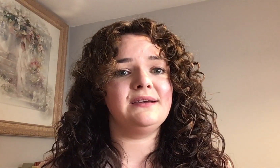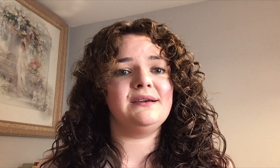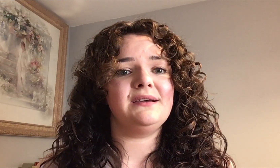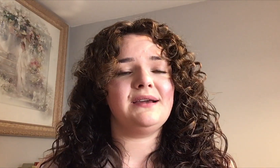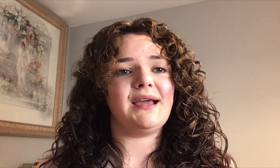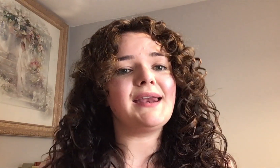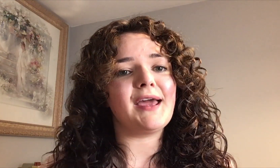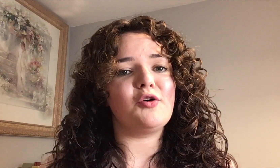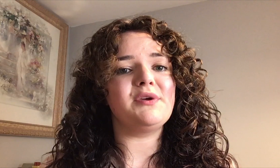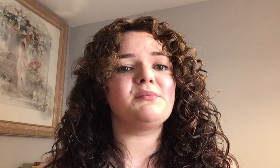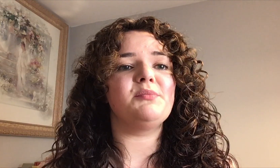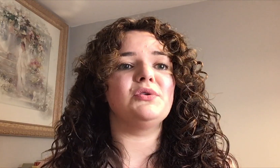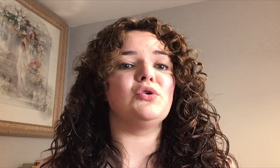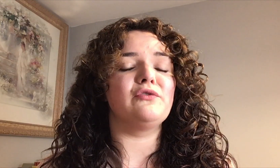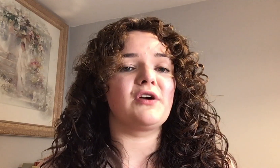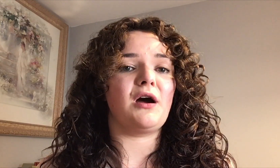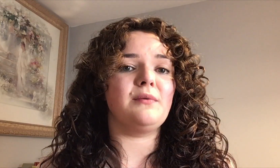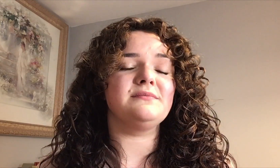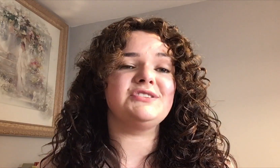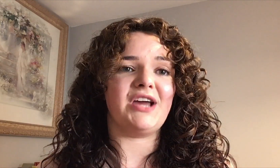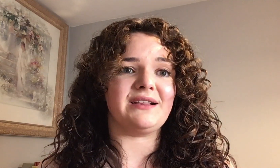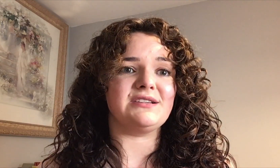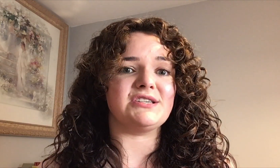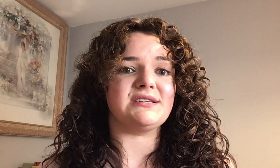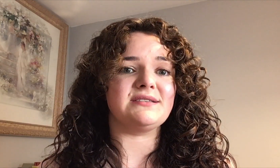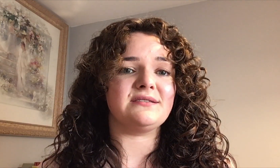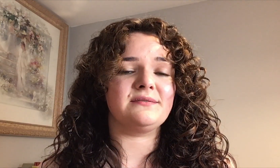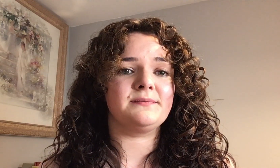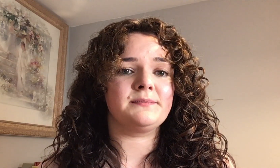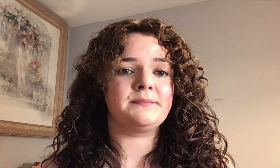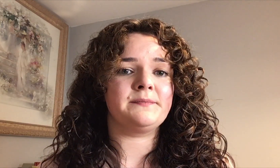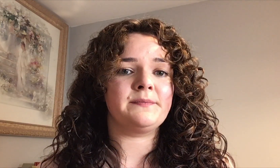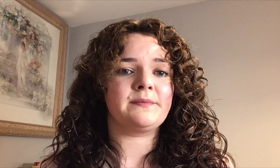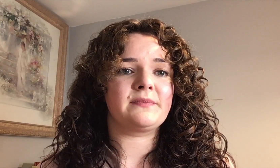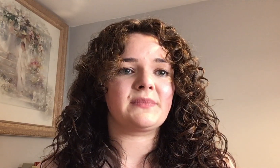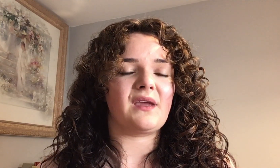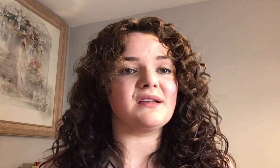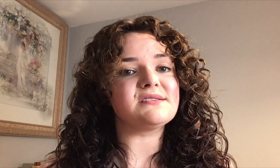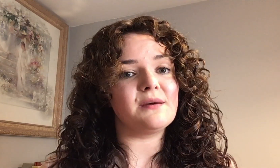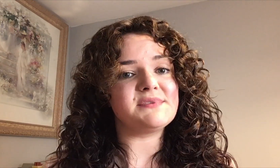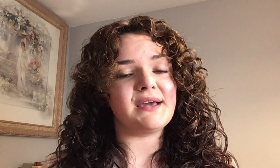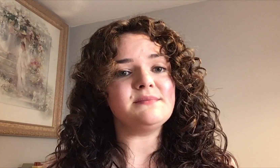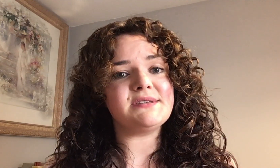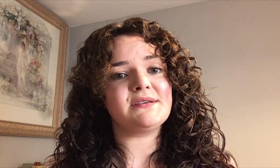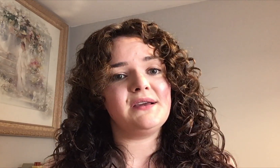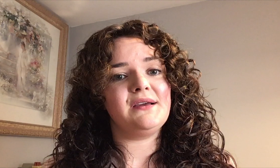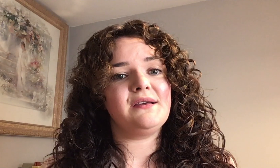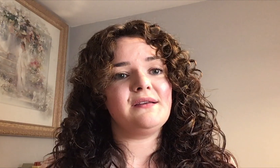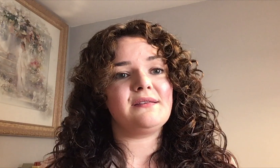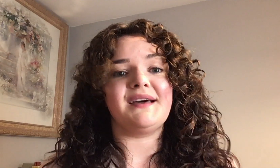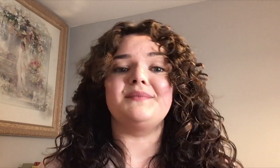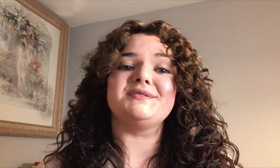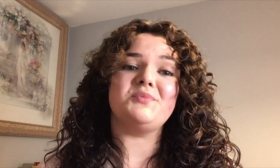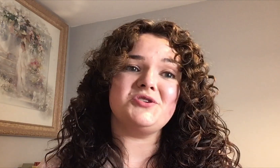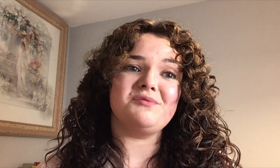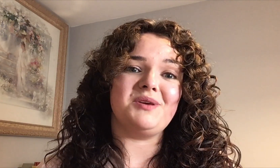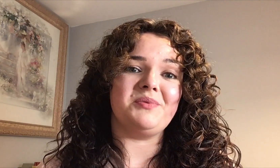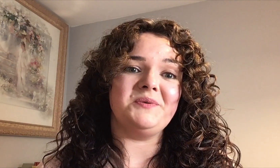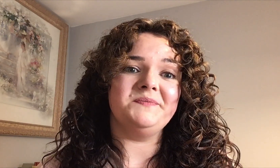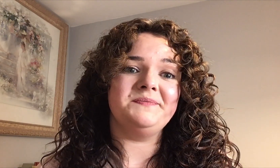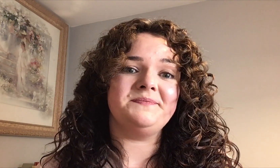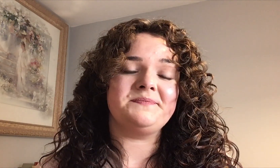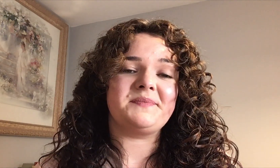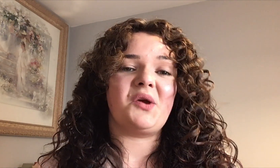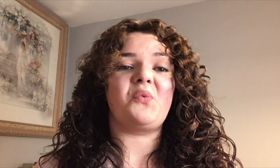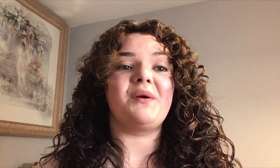play in helping people overcome challenges. And sometimes that means pushing